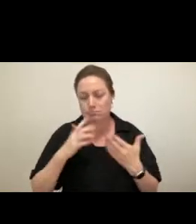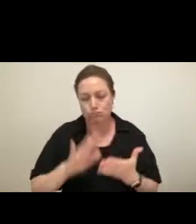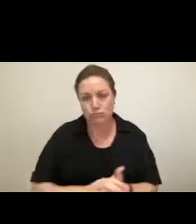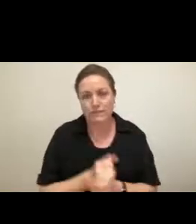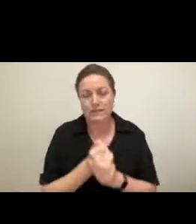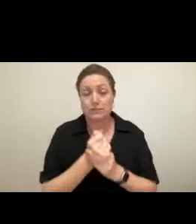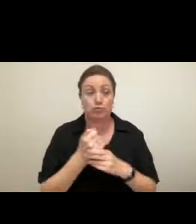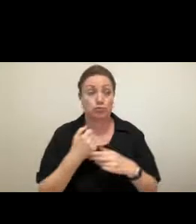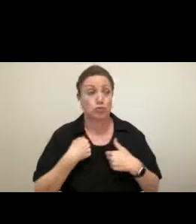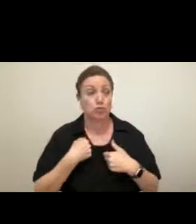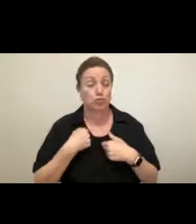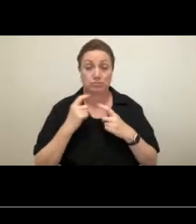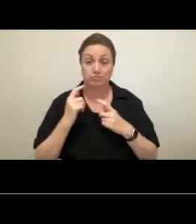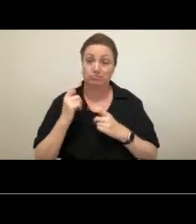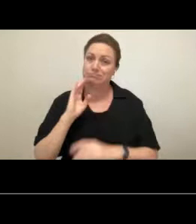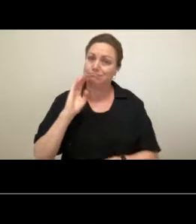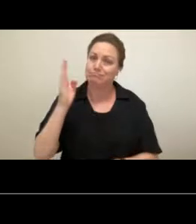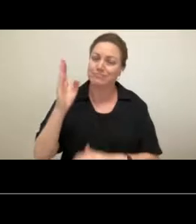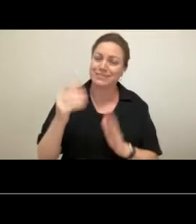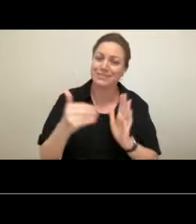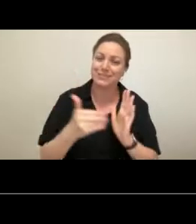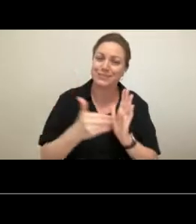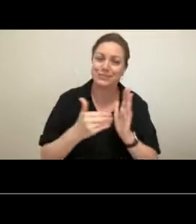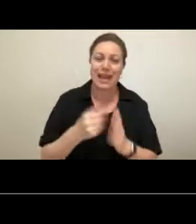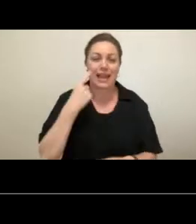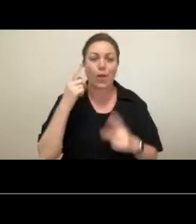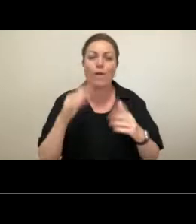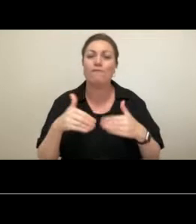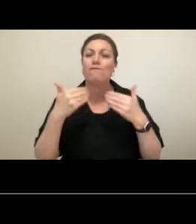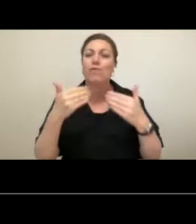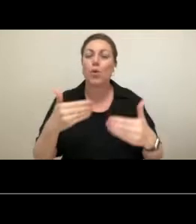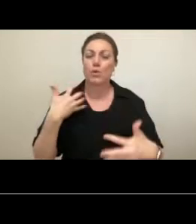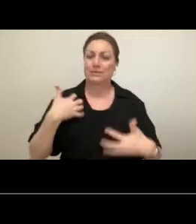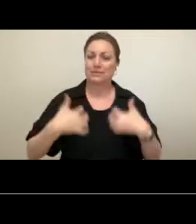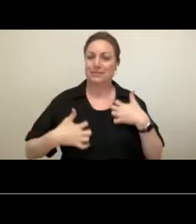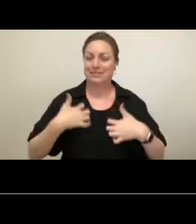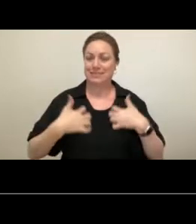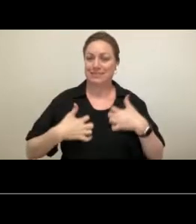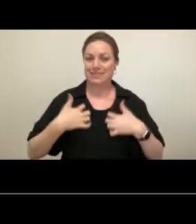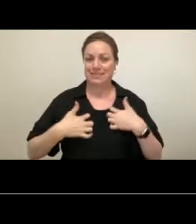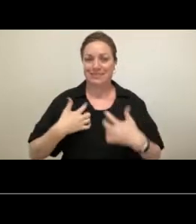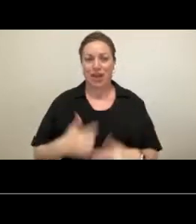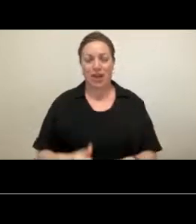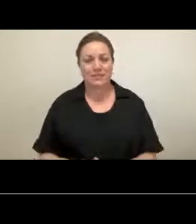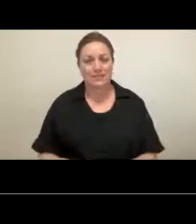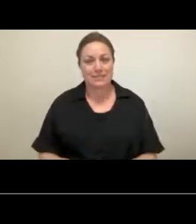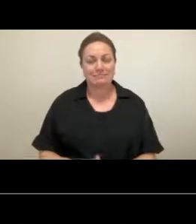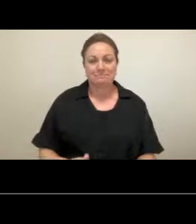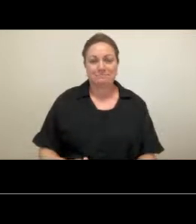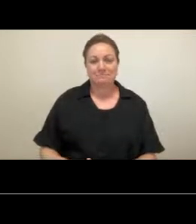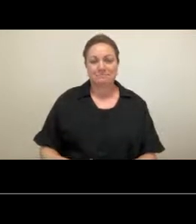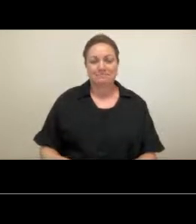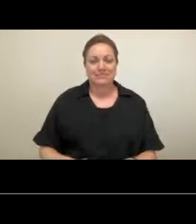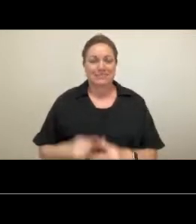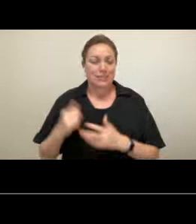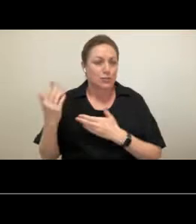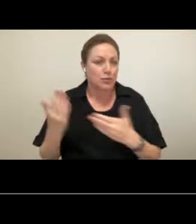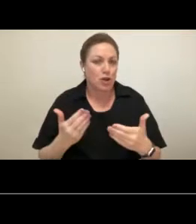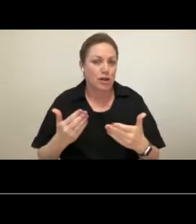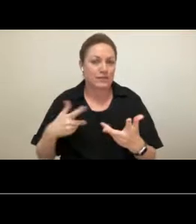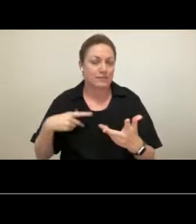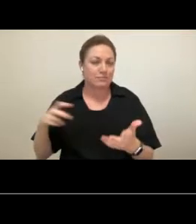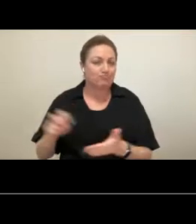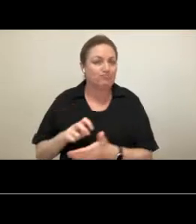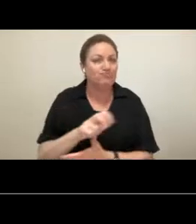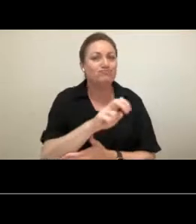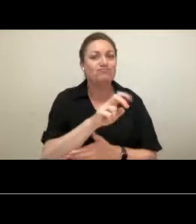look forward to the exciting ventures that are delivered as a part of this project.